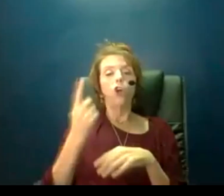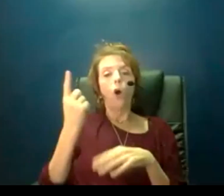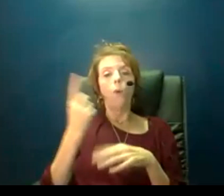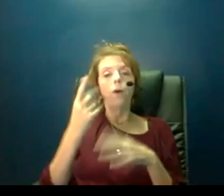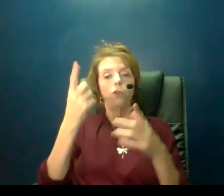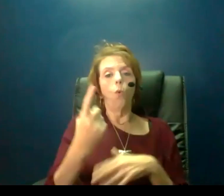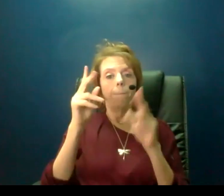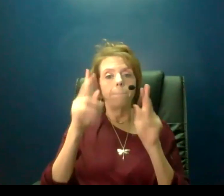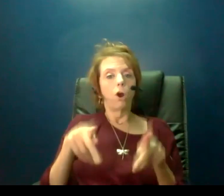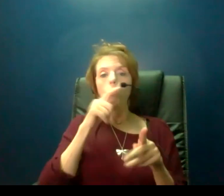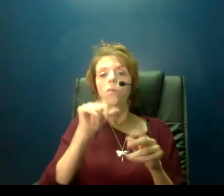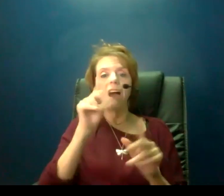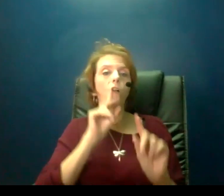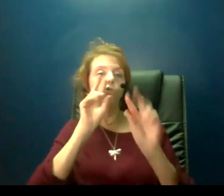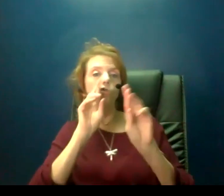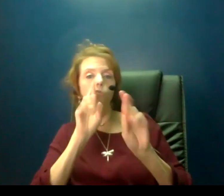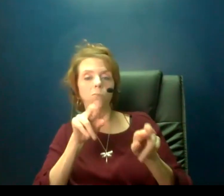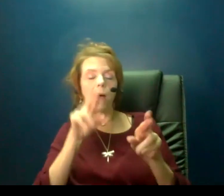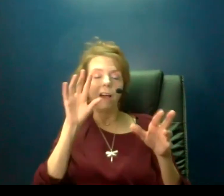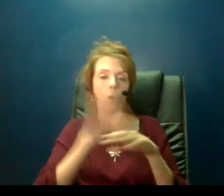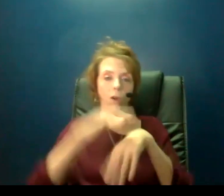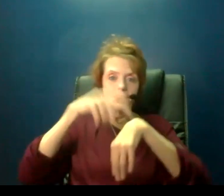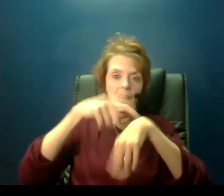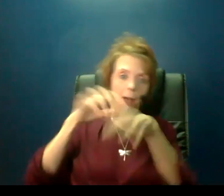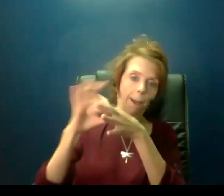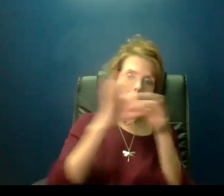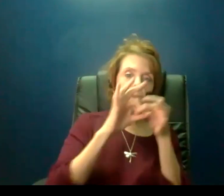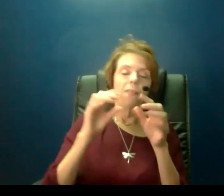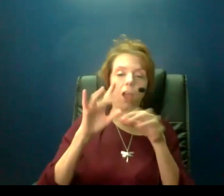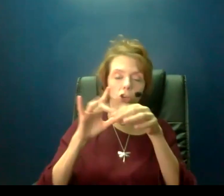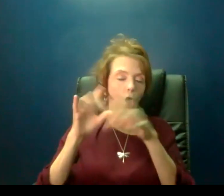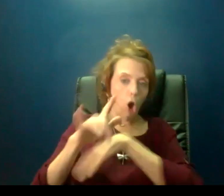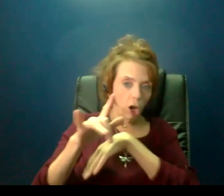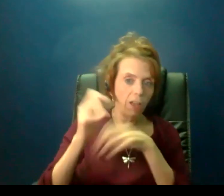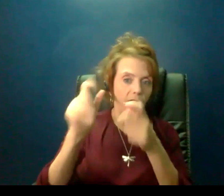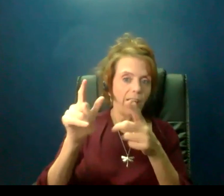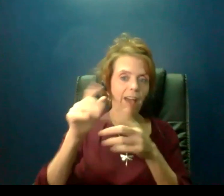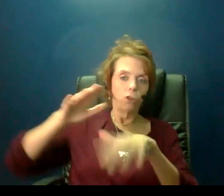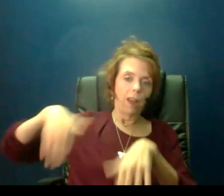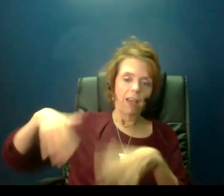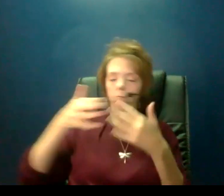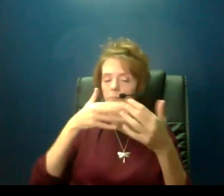that doesn't respond in unison, they either go too early or they go late.